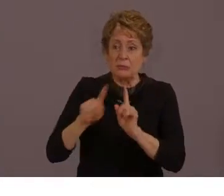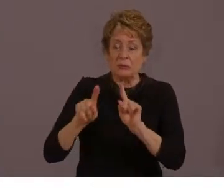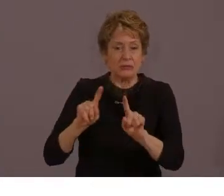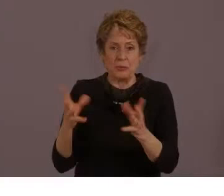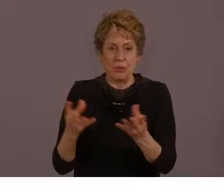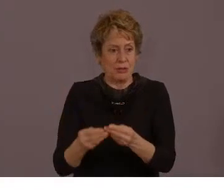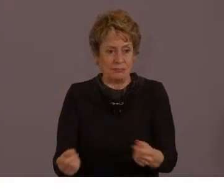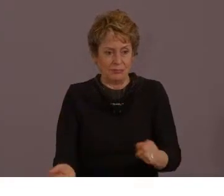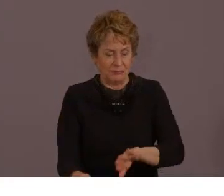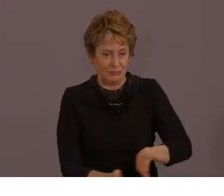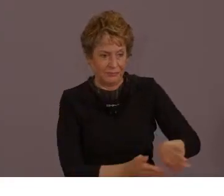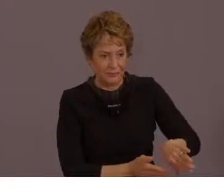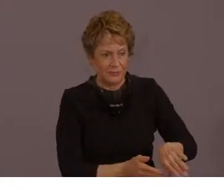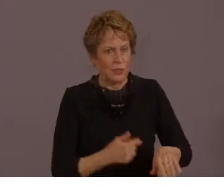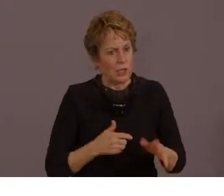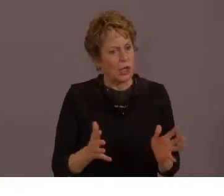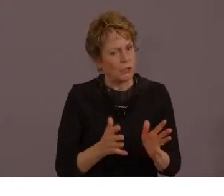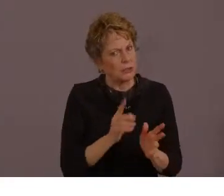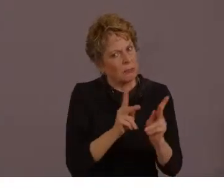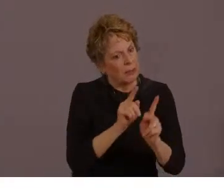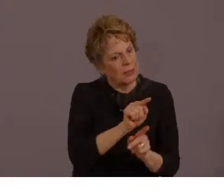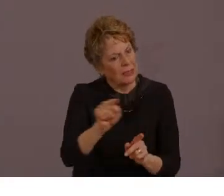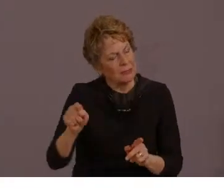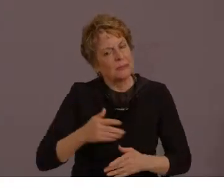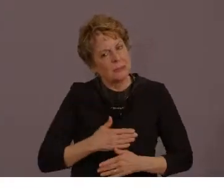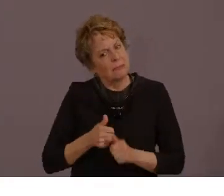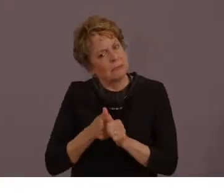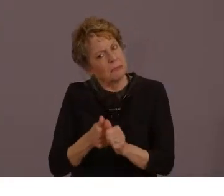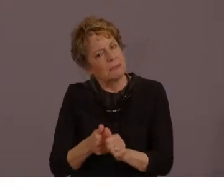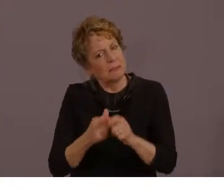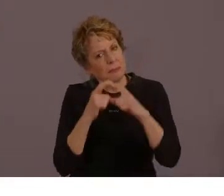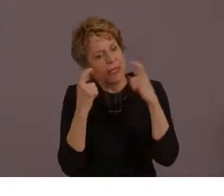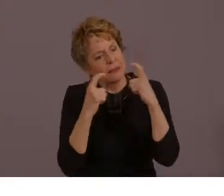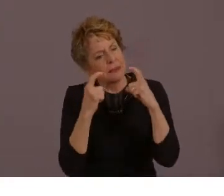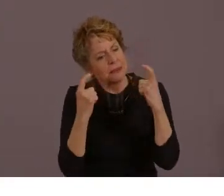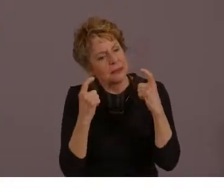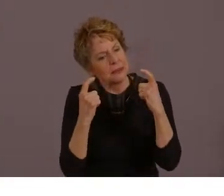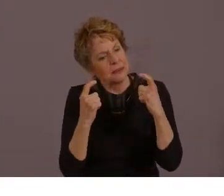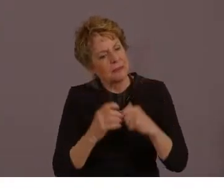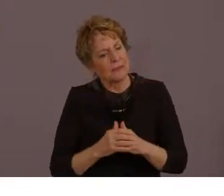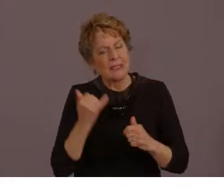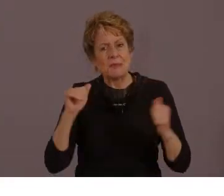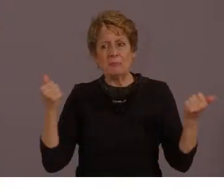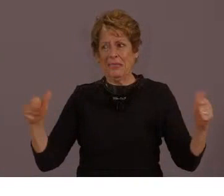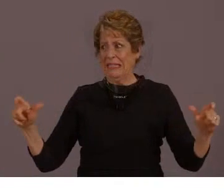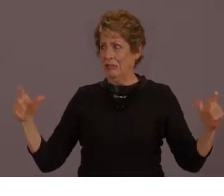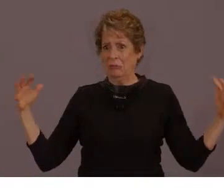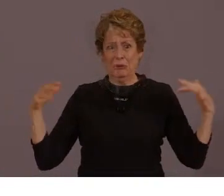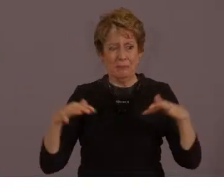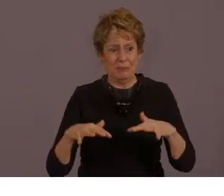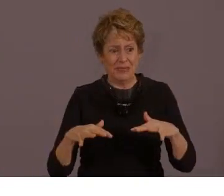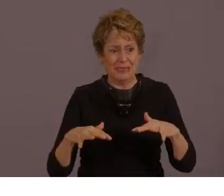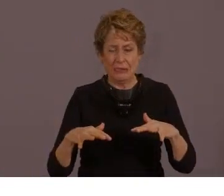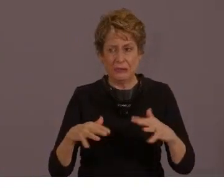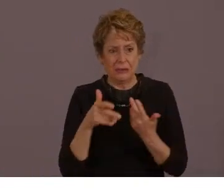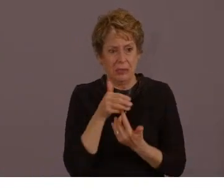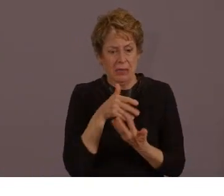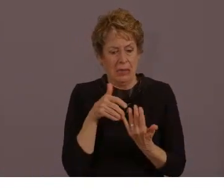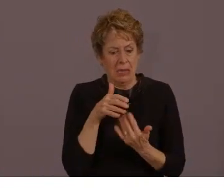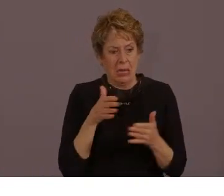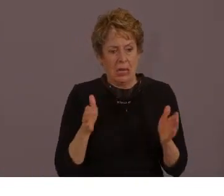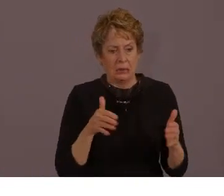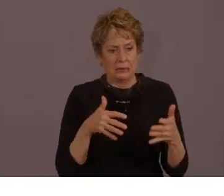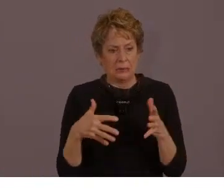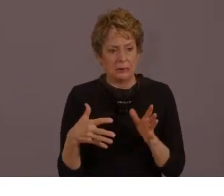are around those you do not live with, or are in groups that are not vaccinated. We know that that does stop the